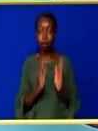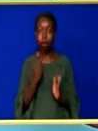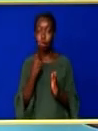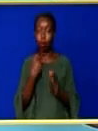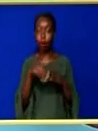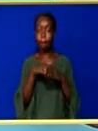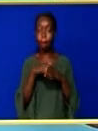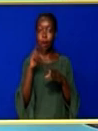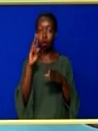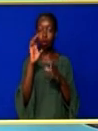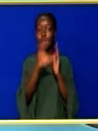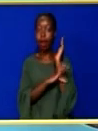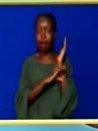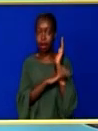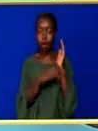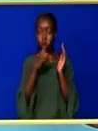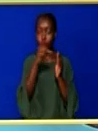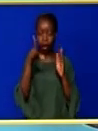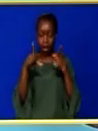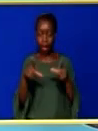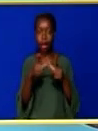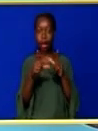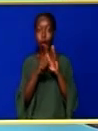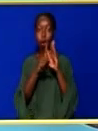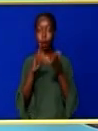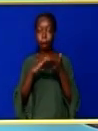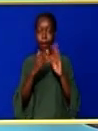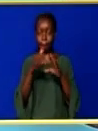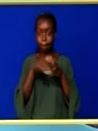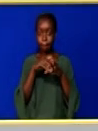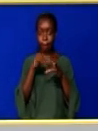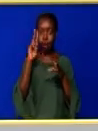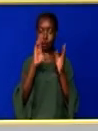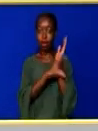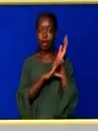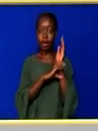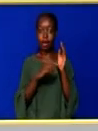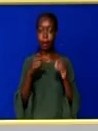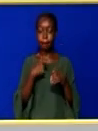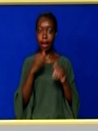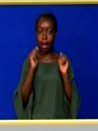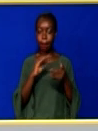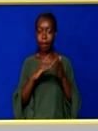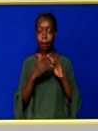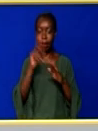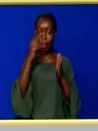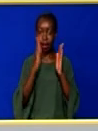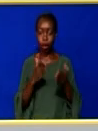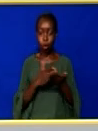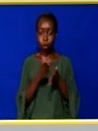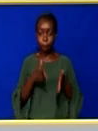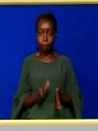countries. You are allowed by law to belong to at least 2 countries. So I can be a Kenyan citizen by birth. But again, the